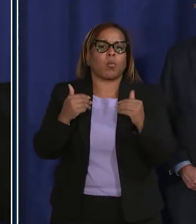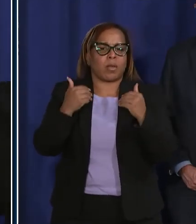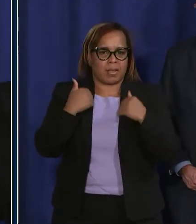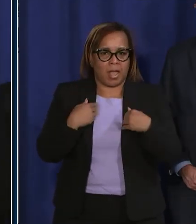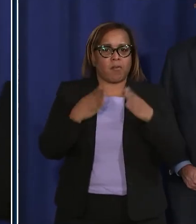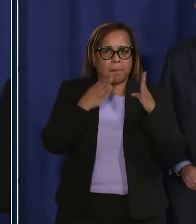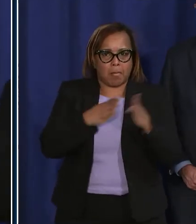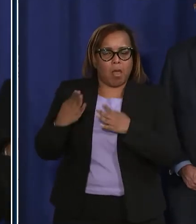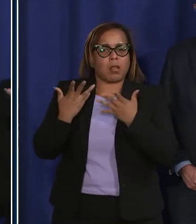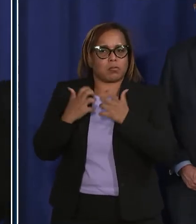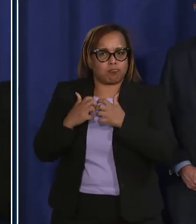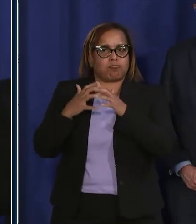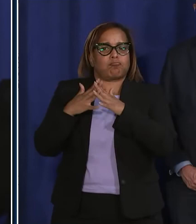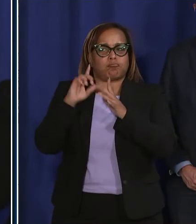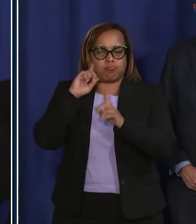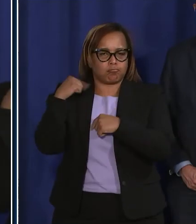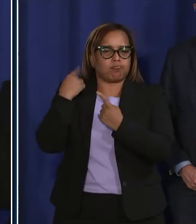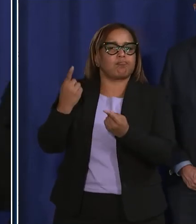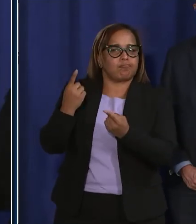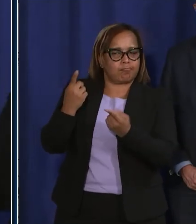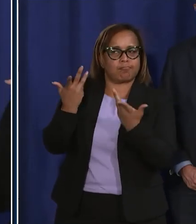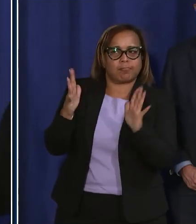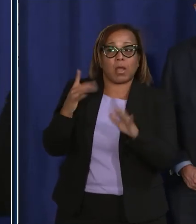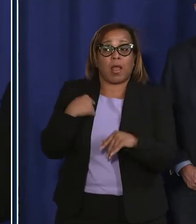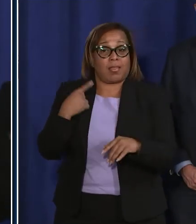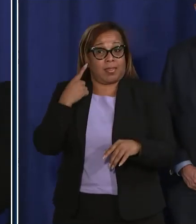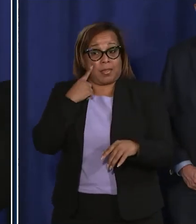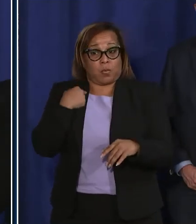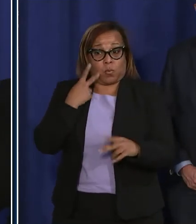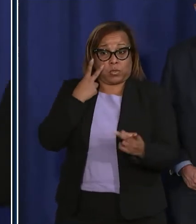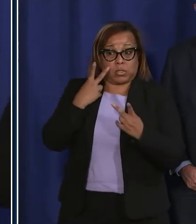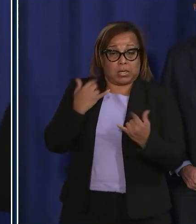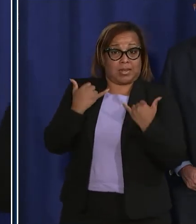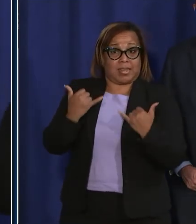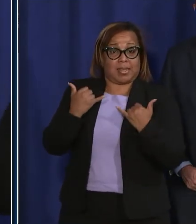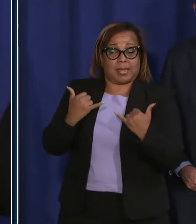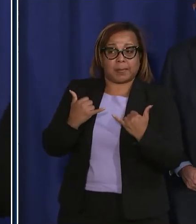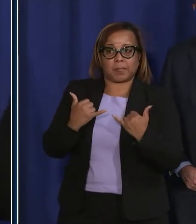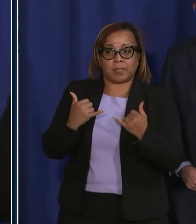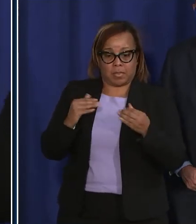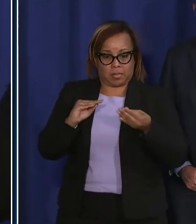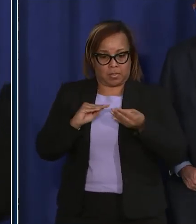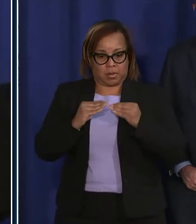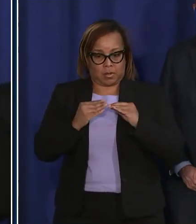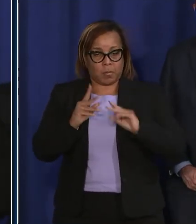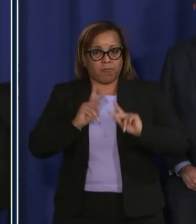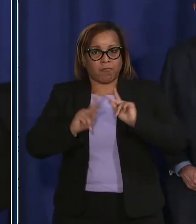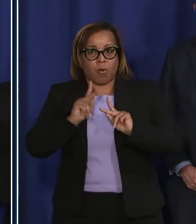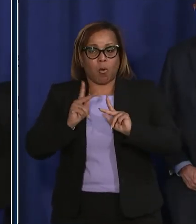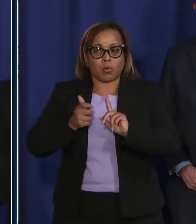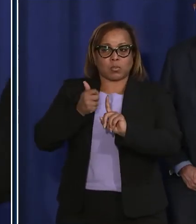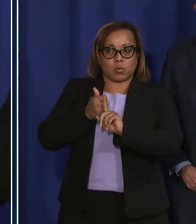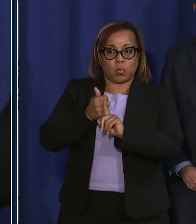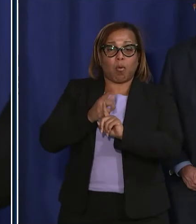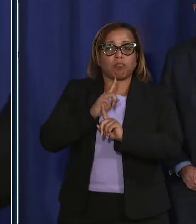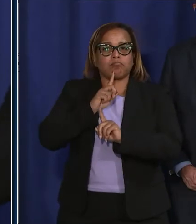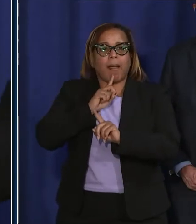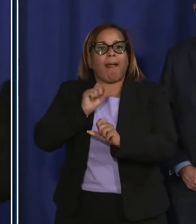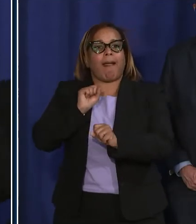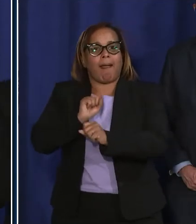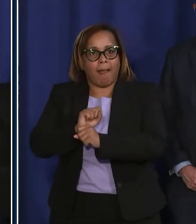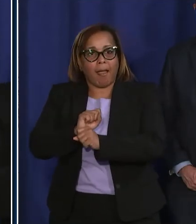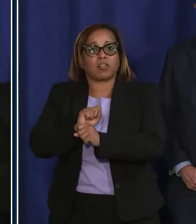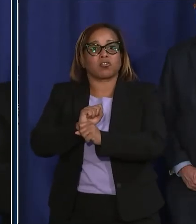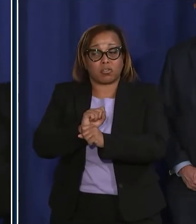plans that have been in place for quite some time. I think what we're seeing is the number of folks who are actually,